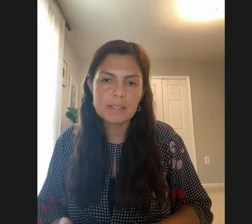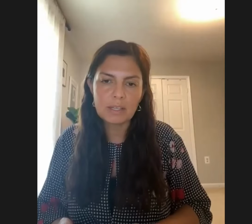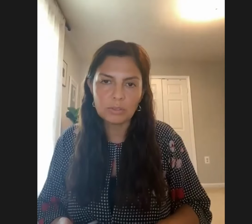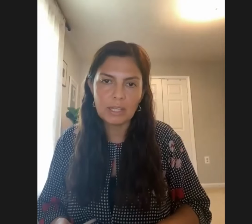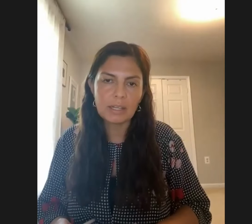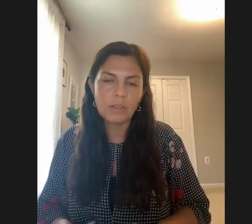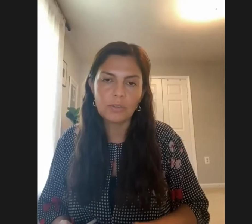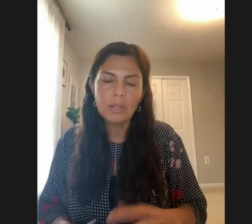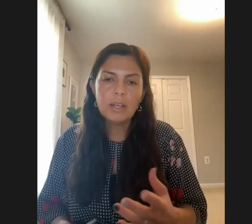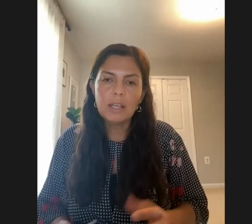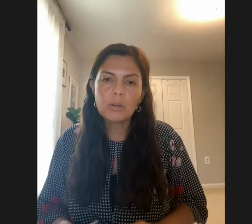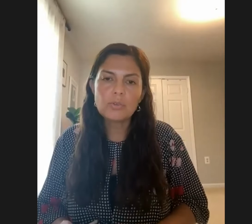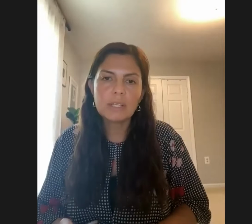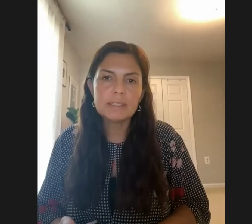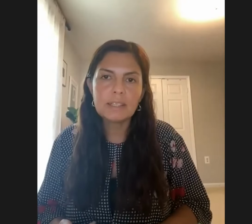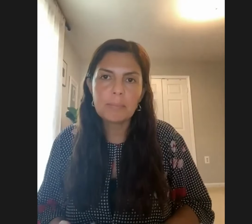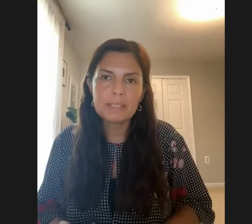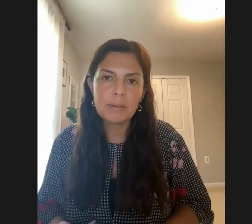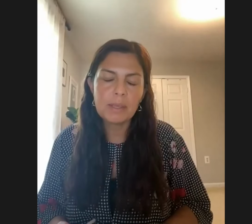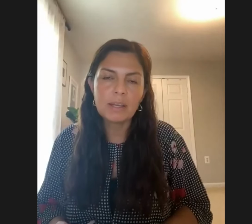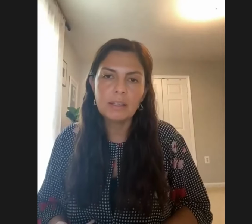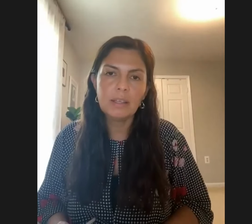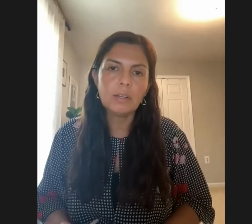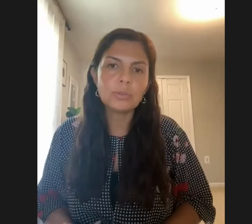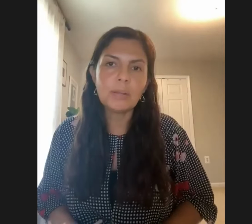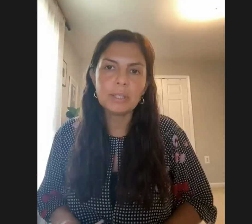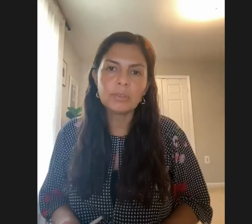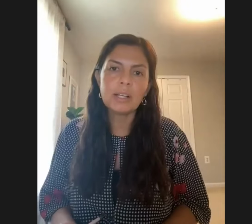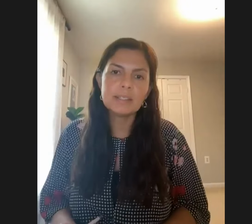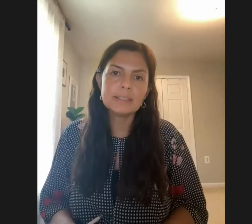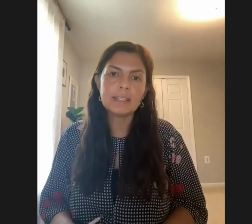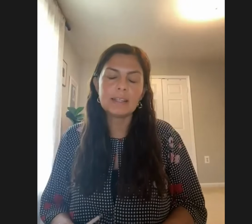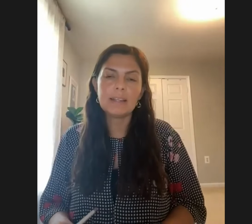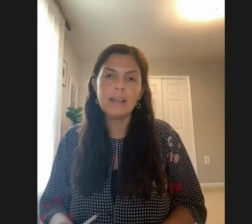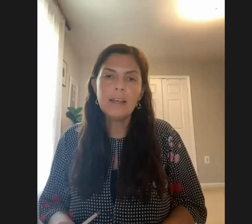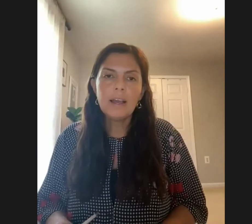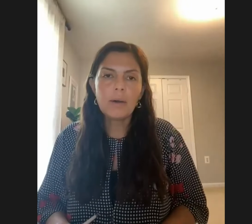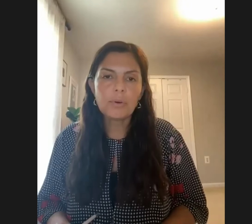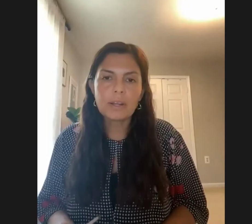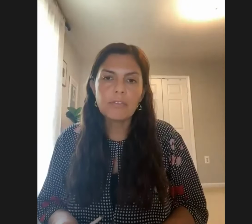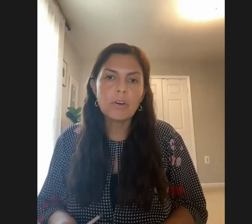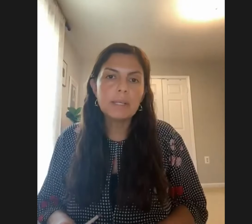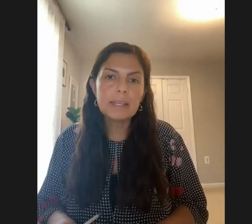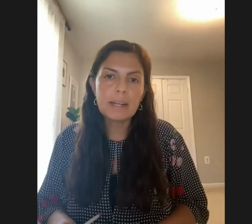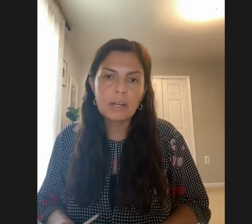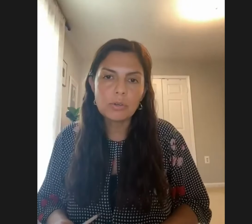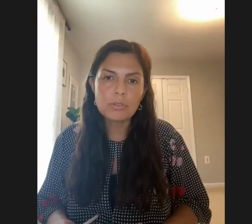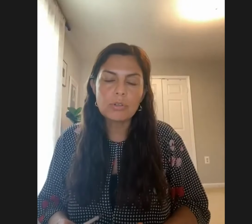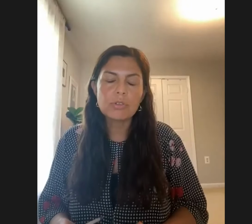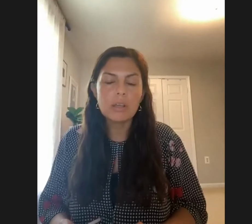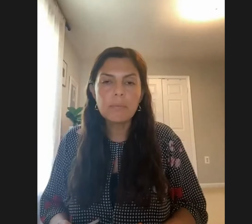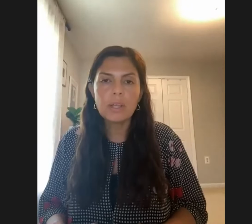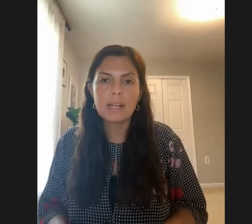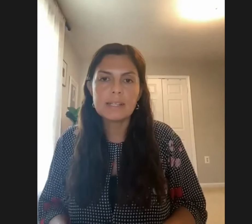for your reflections about these challenges and the problems that are faced by the health